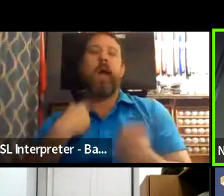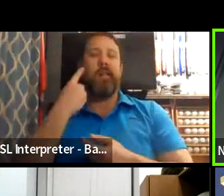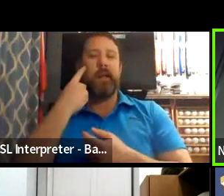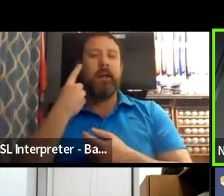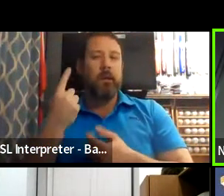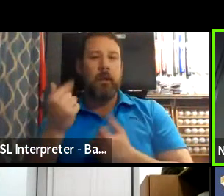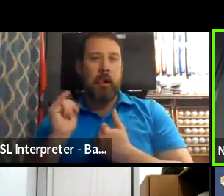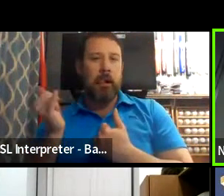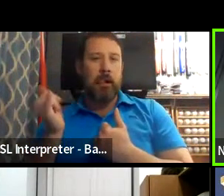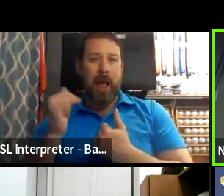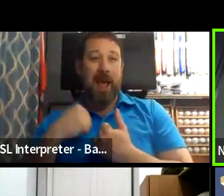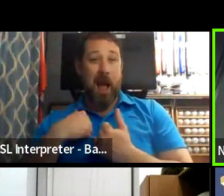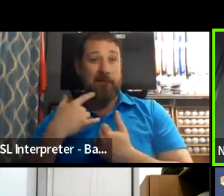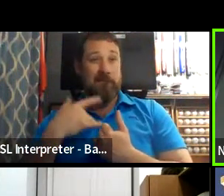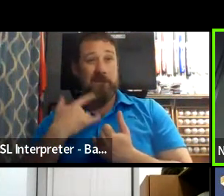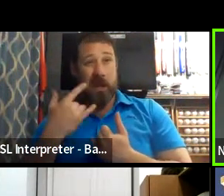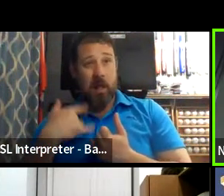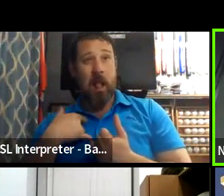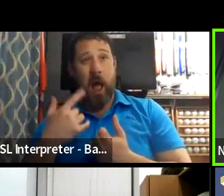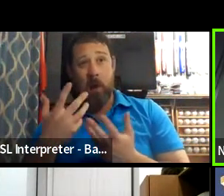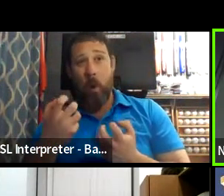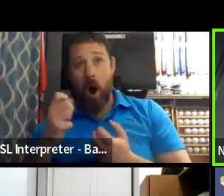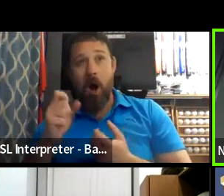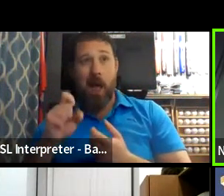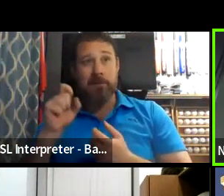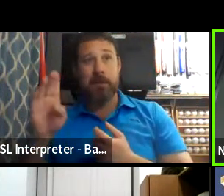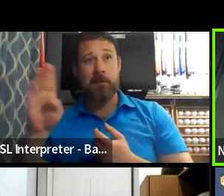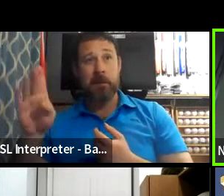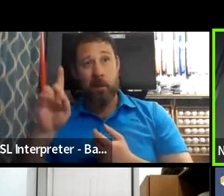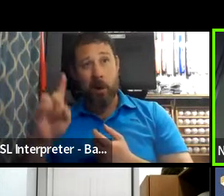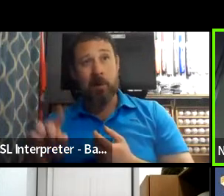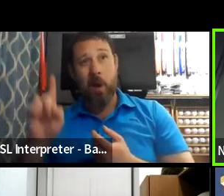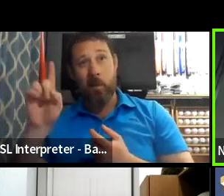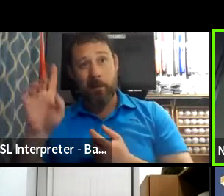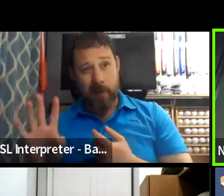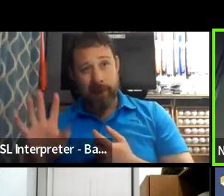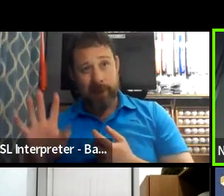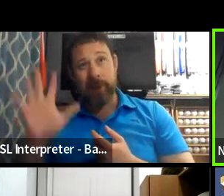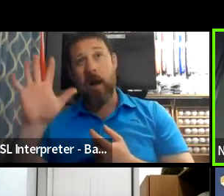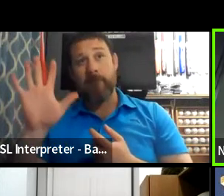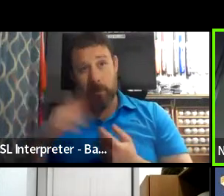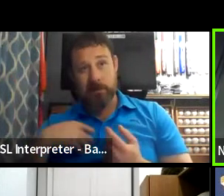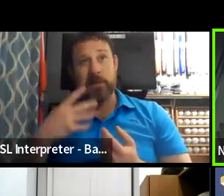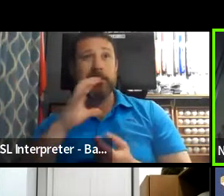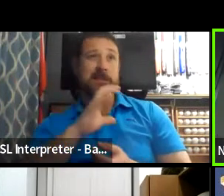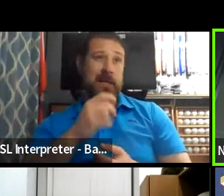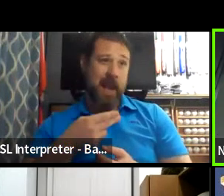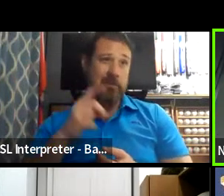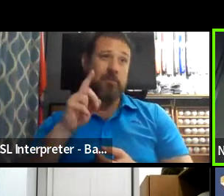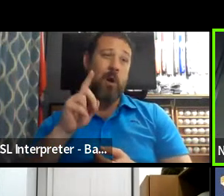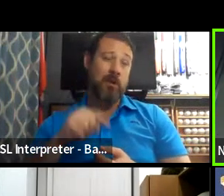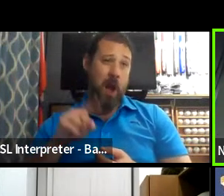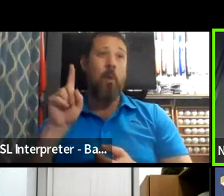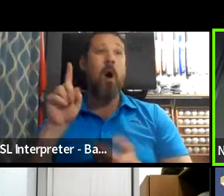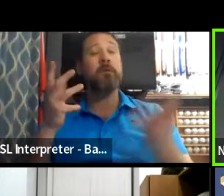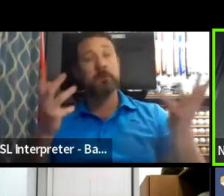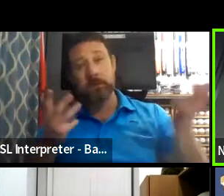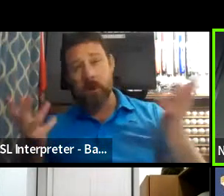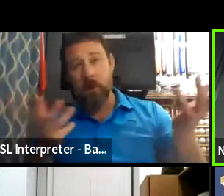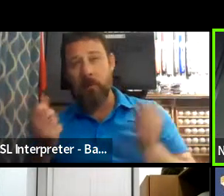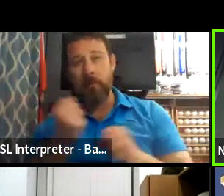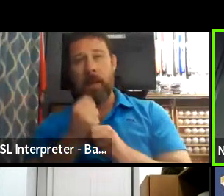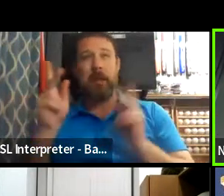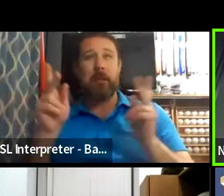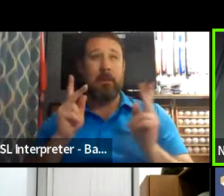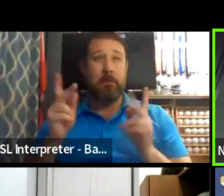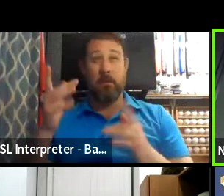I almost feel like I'm rooting for XBB.1.5 because I'm really nervous about like CH.1.1 and it's, making people sicker.